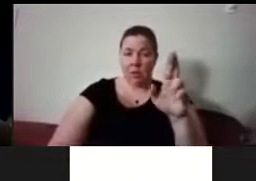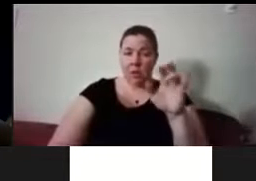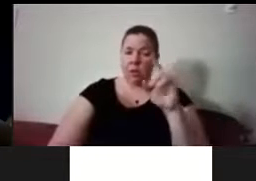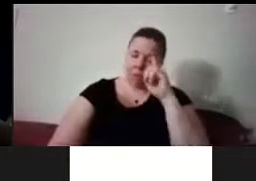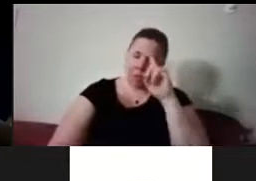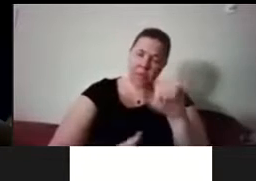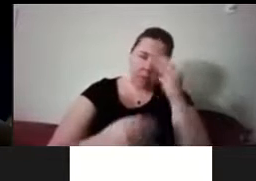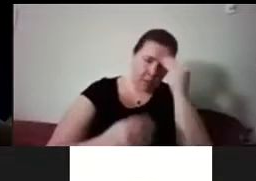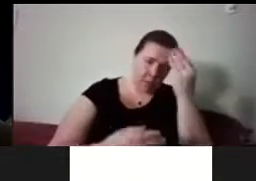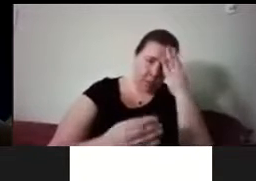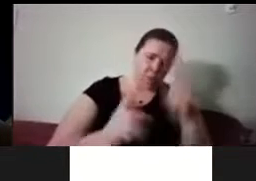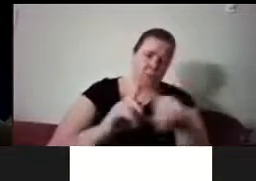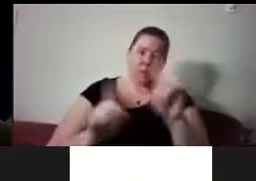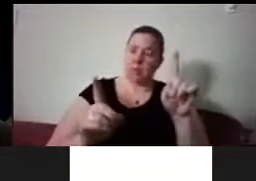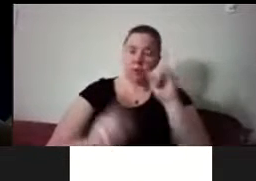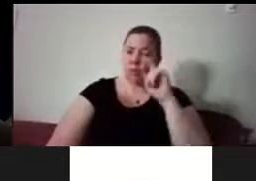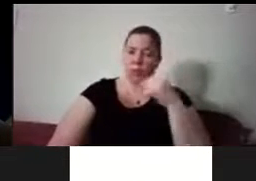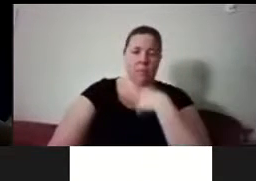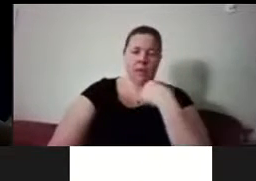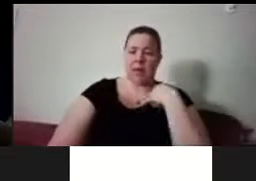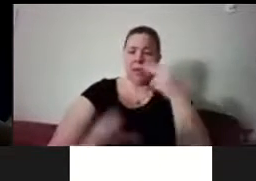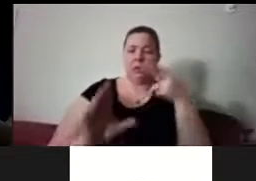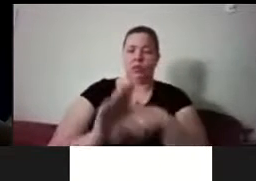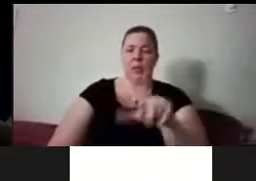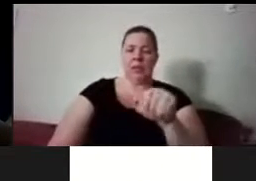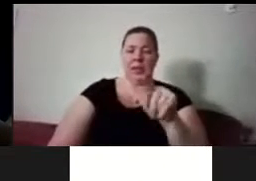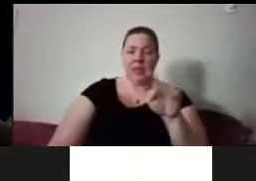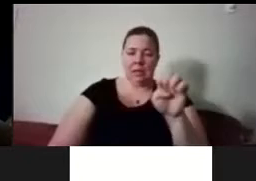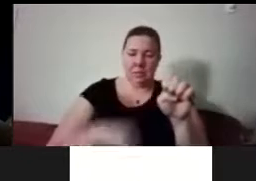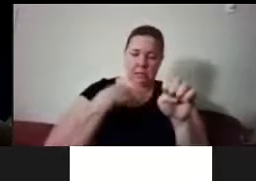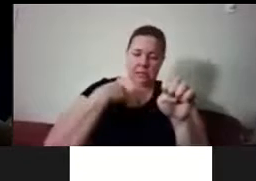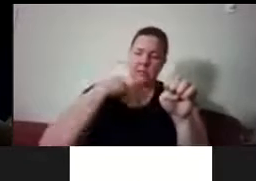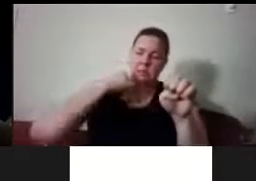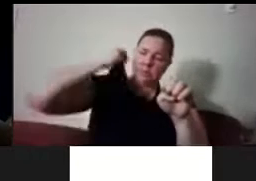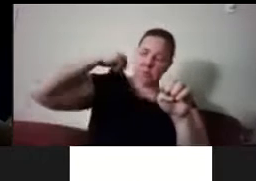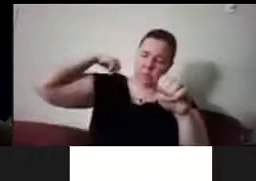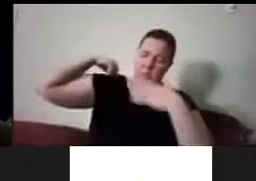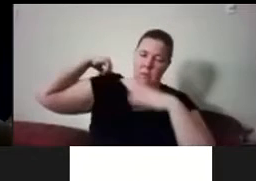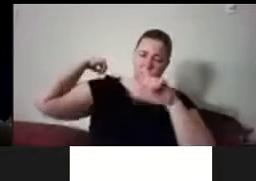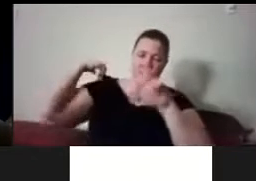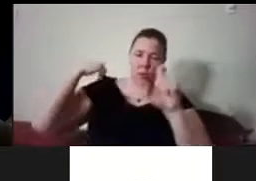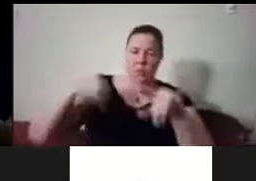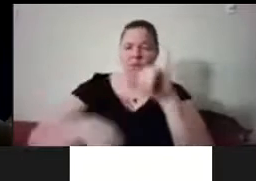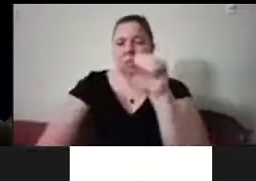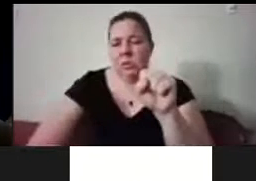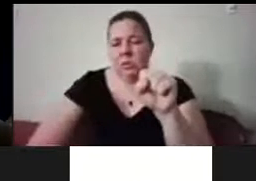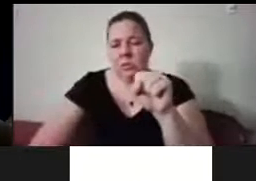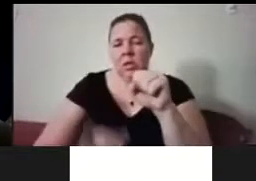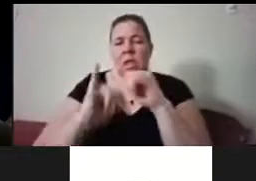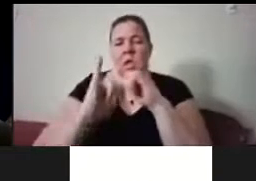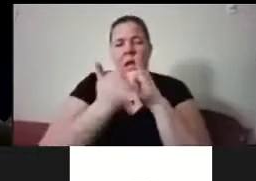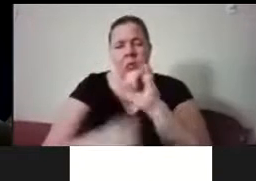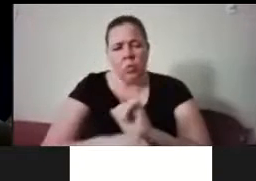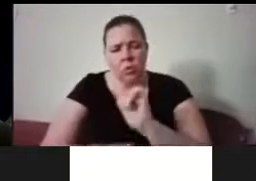information. But unfortunately for me, I joined very late. So please, maybe my question is, how does it